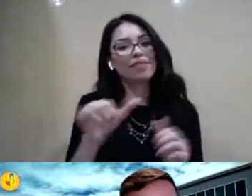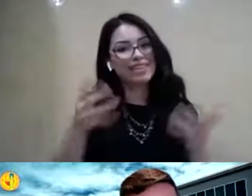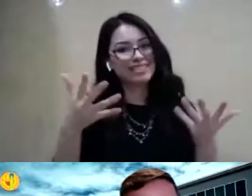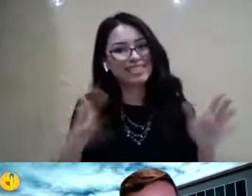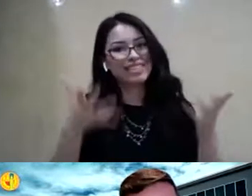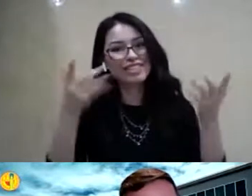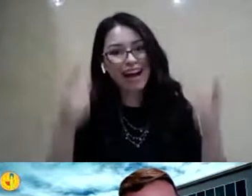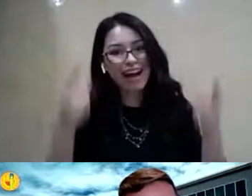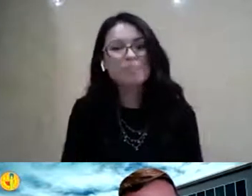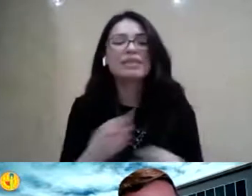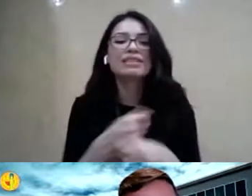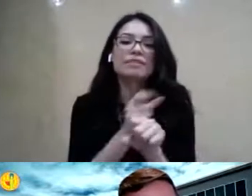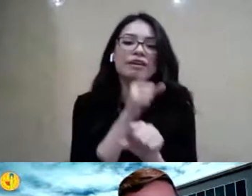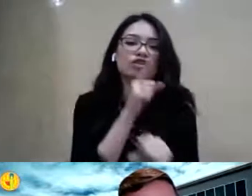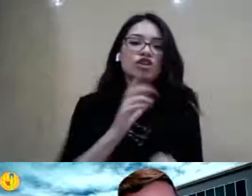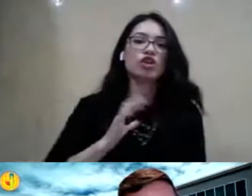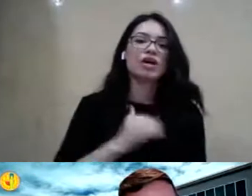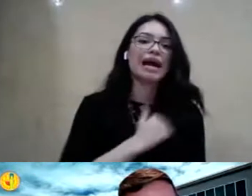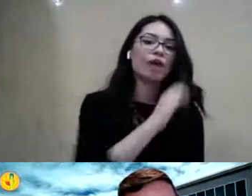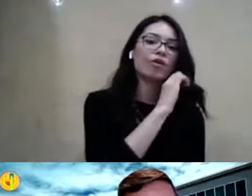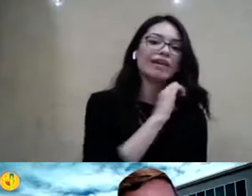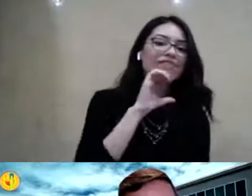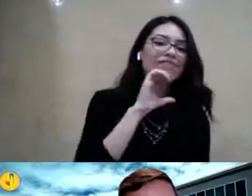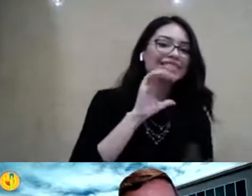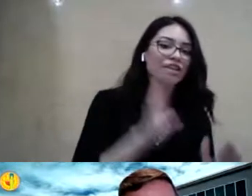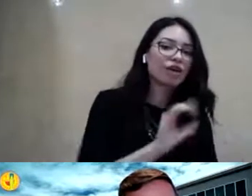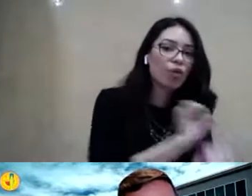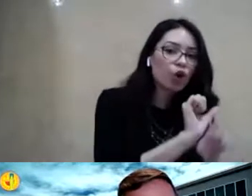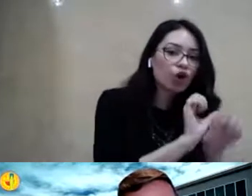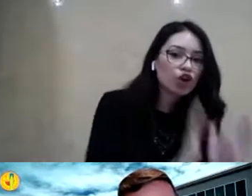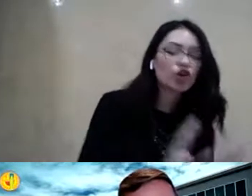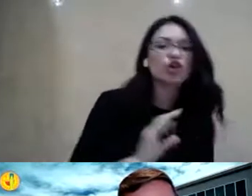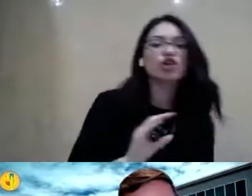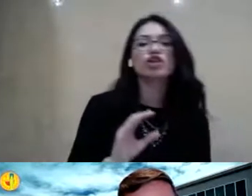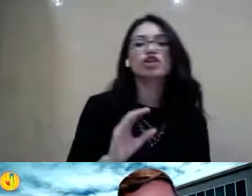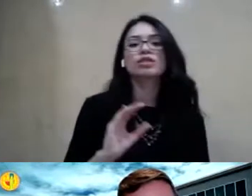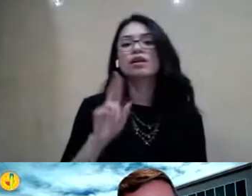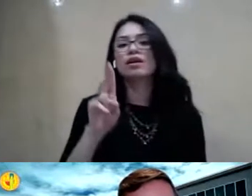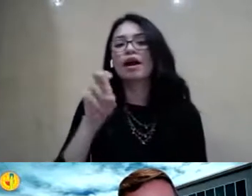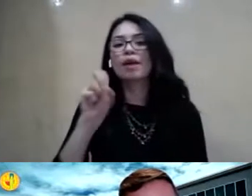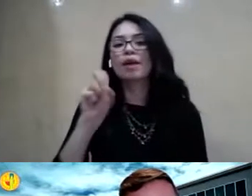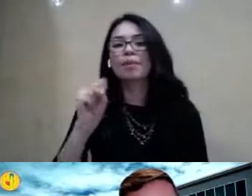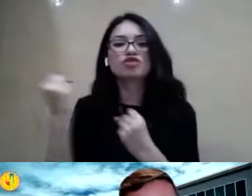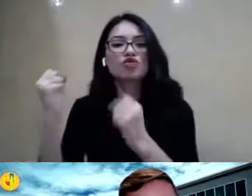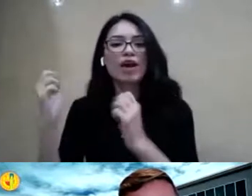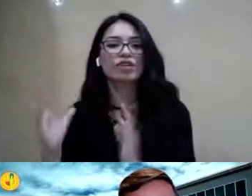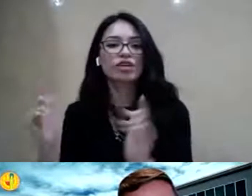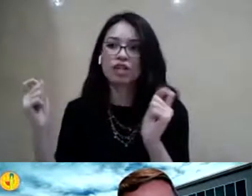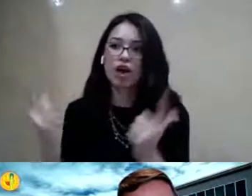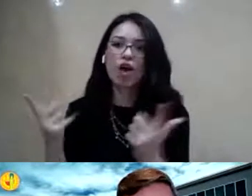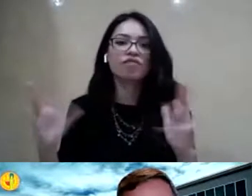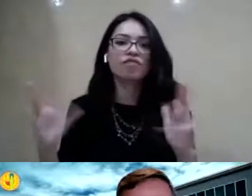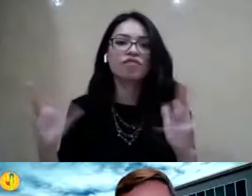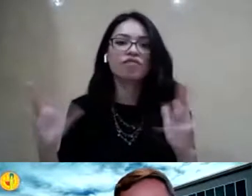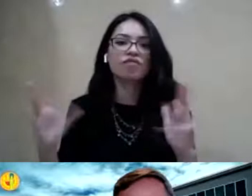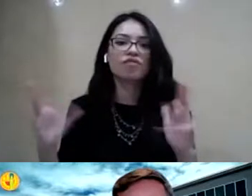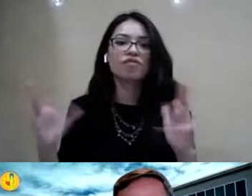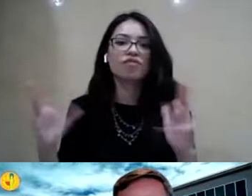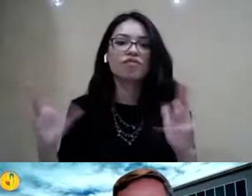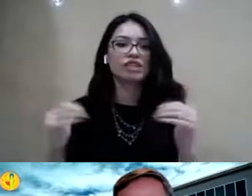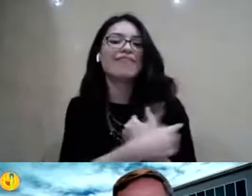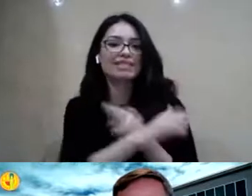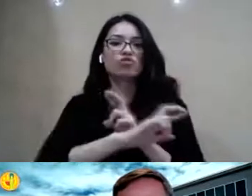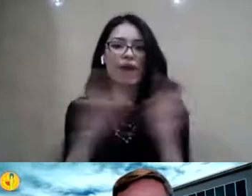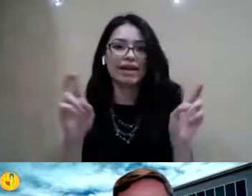and those in classrooms with students are as safe as possible and allow us to welcome students back. As it